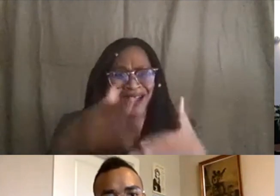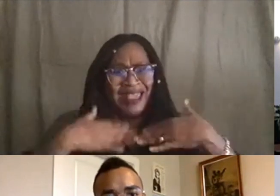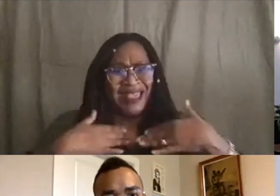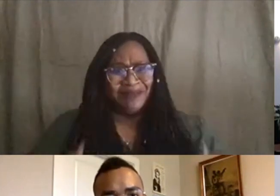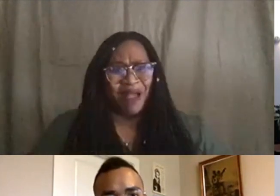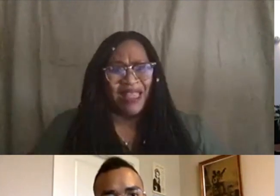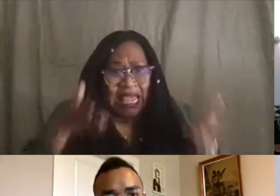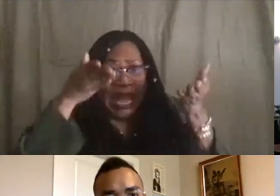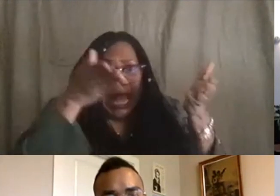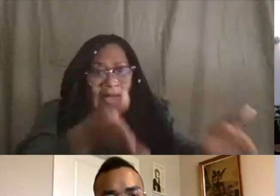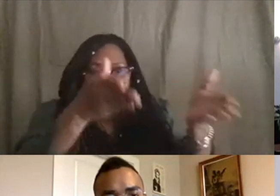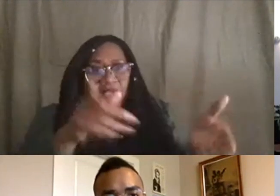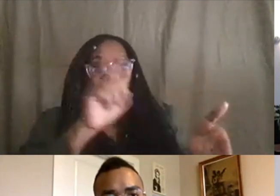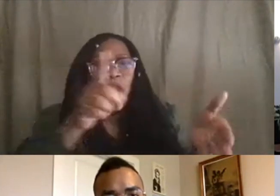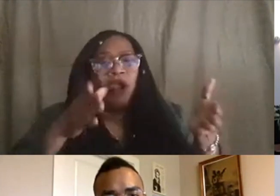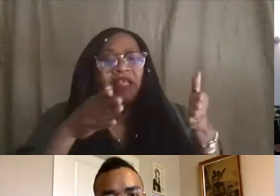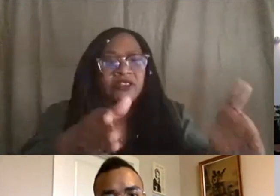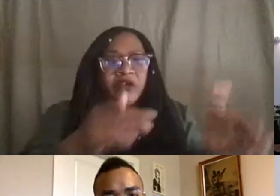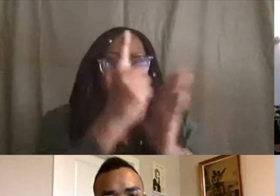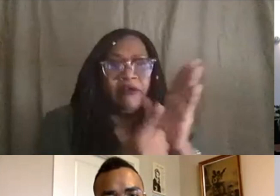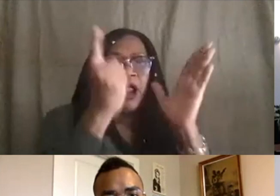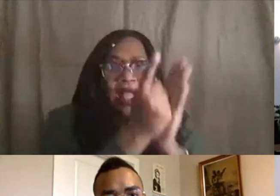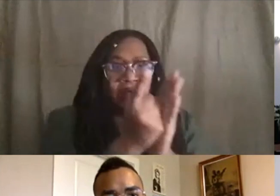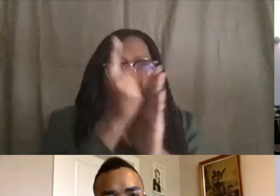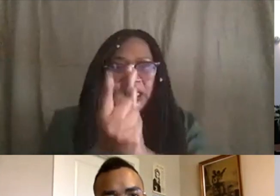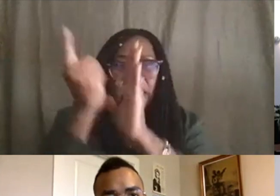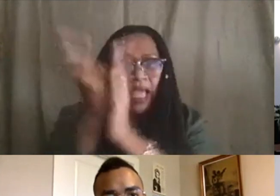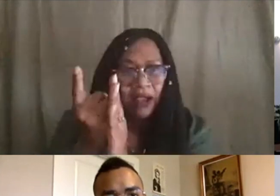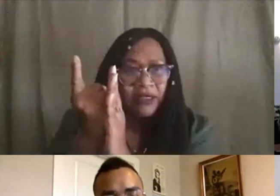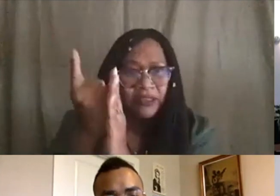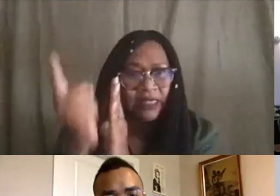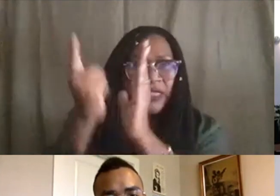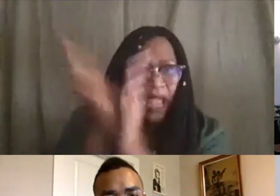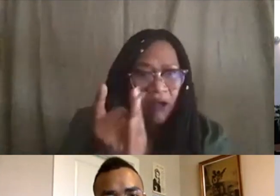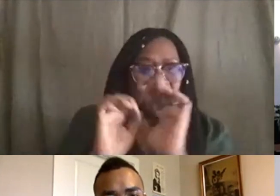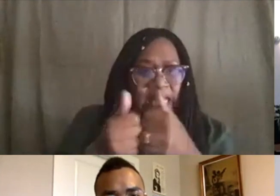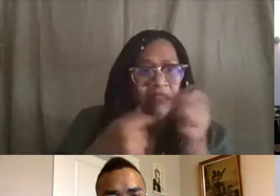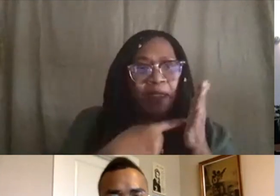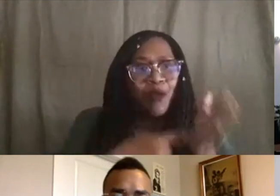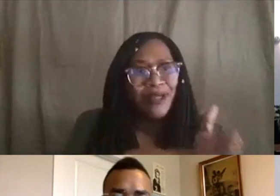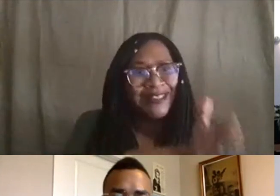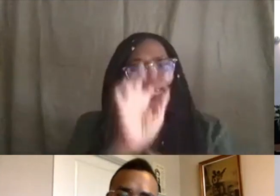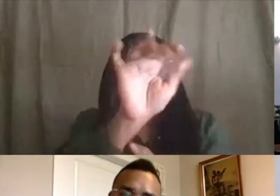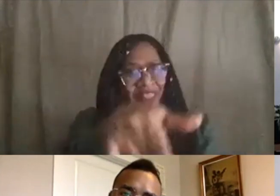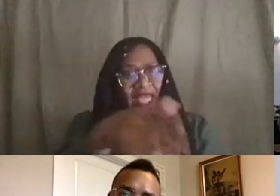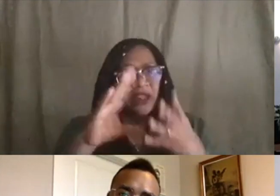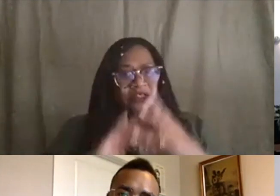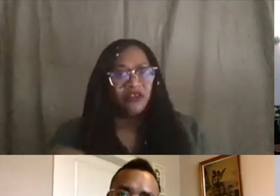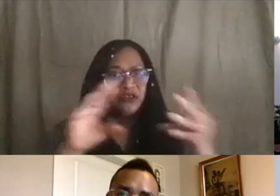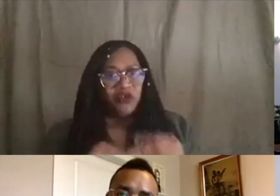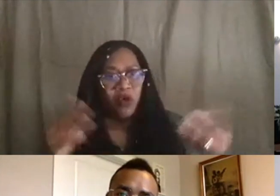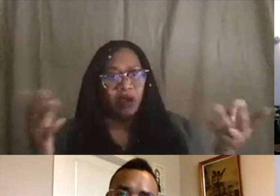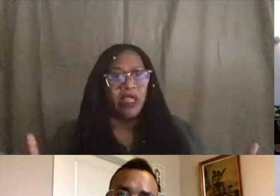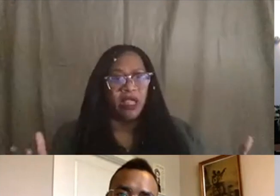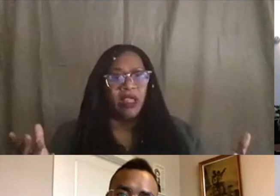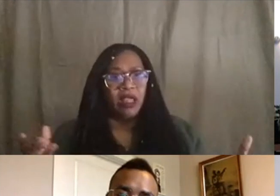hours. That was a kind of central image to kind of presenting that story. And so in that sense, newspapers